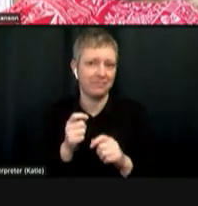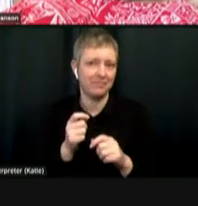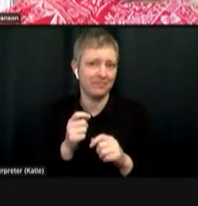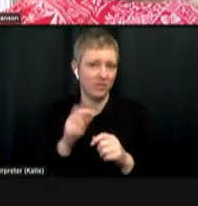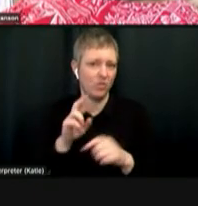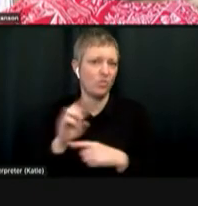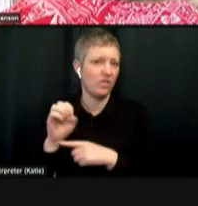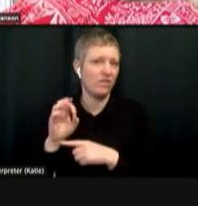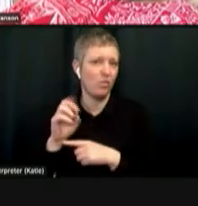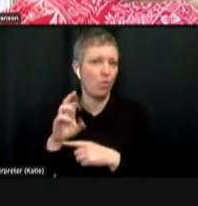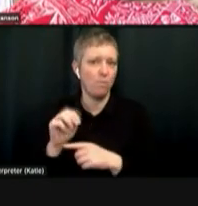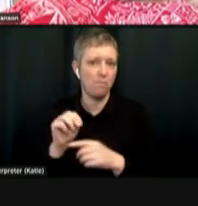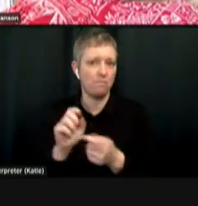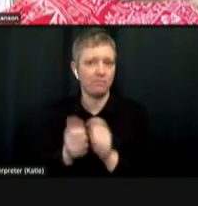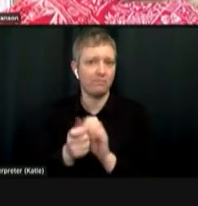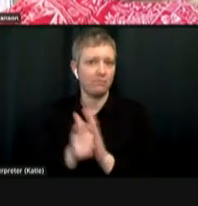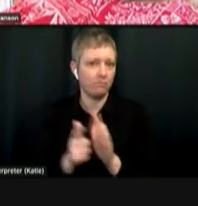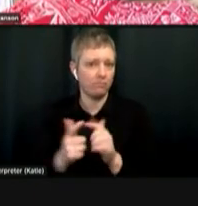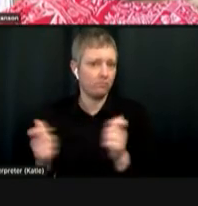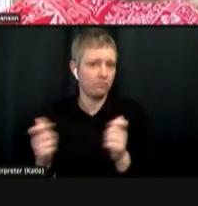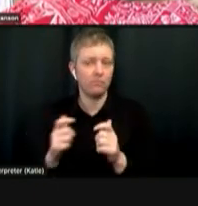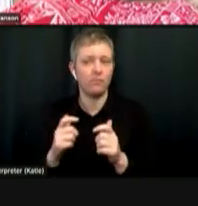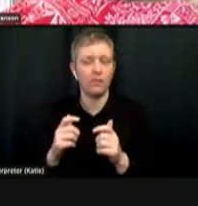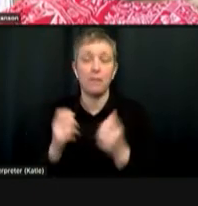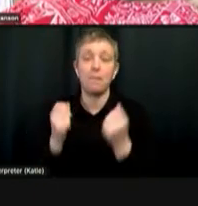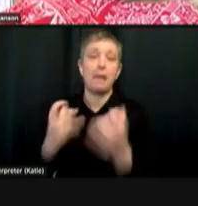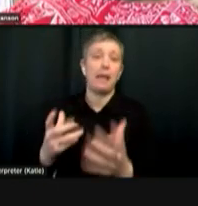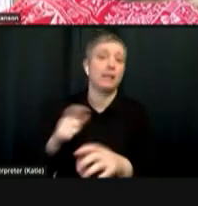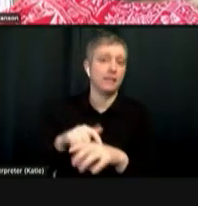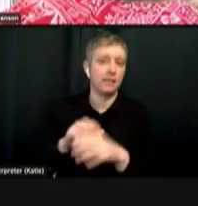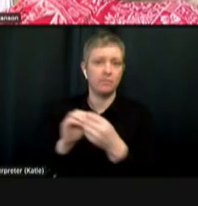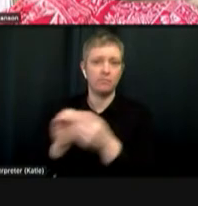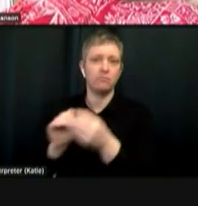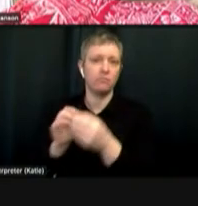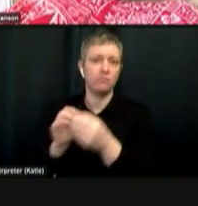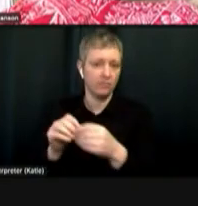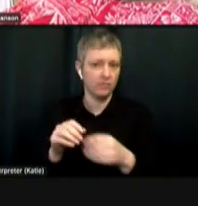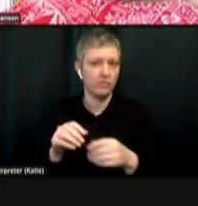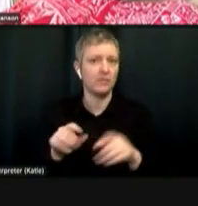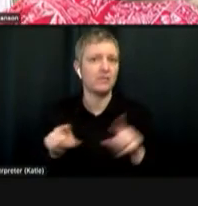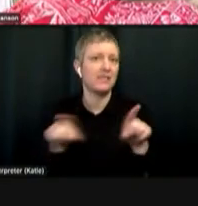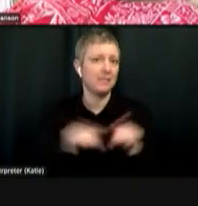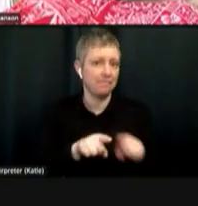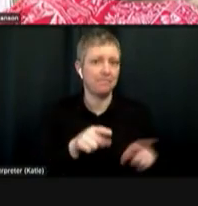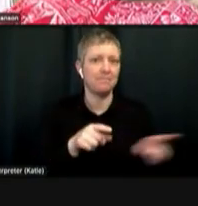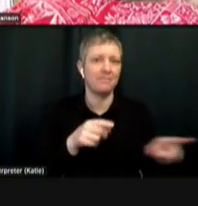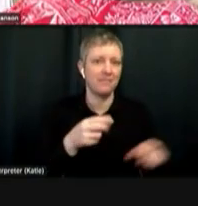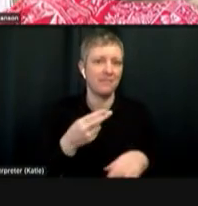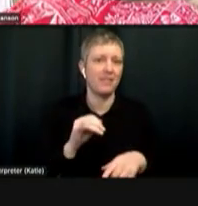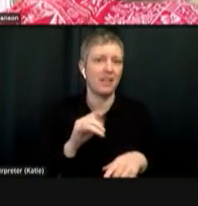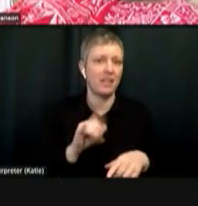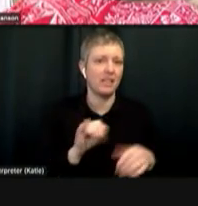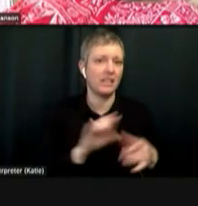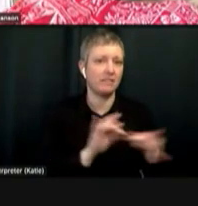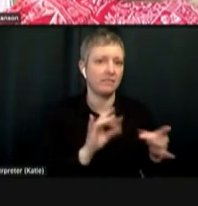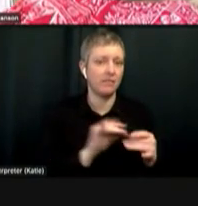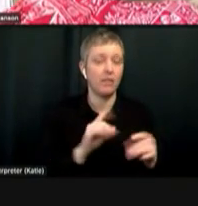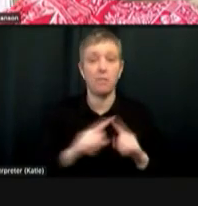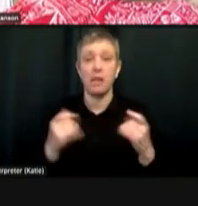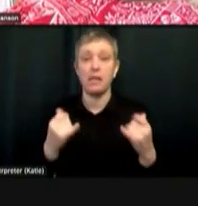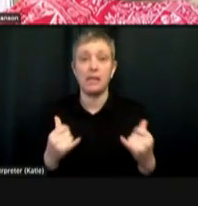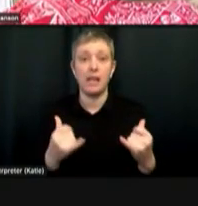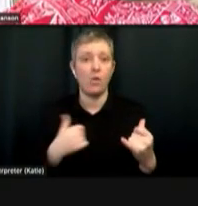what Heidi and others have gone through here. I think one way around this for now is to not focus on individual officers right